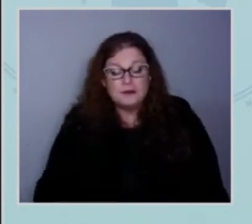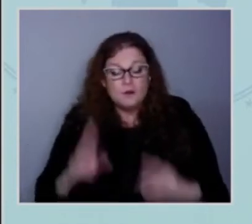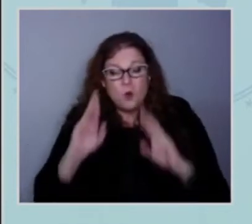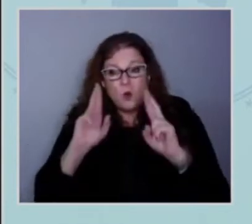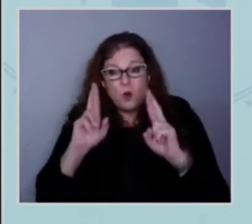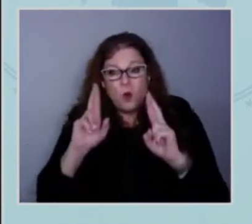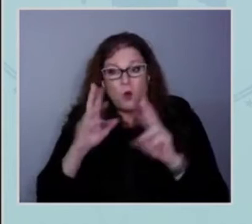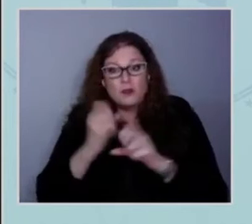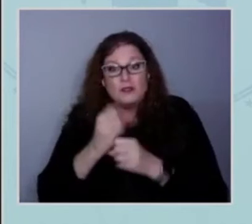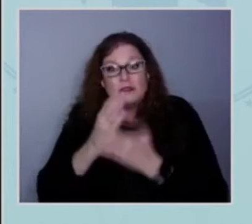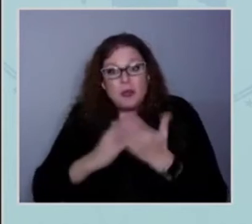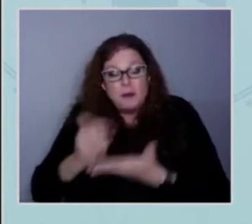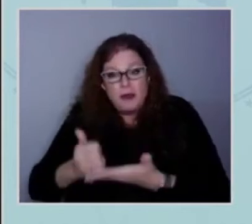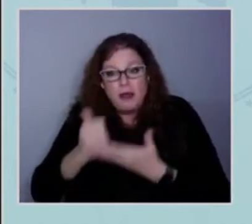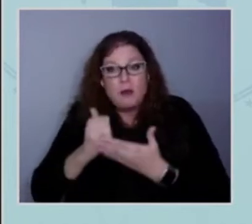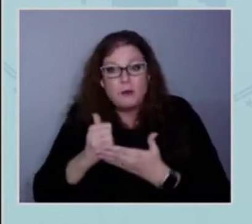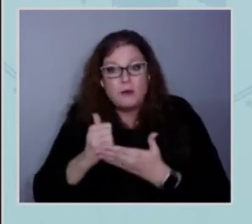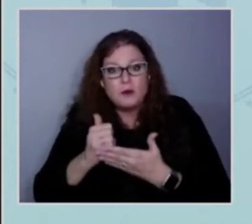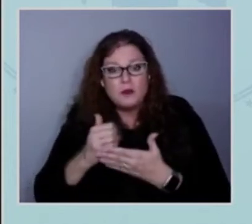for us.